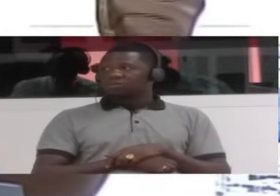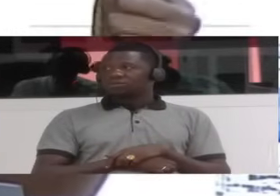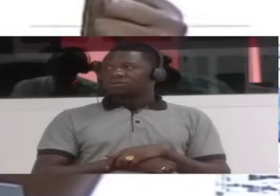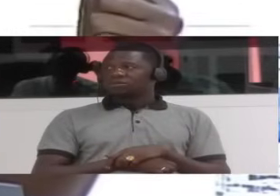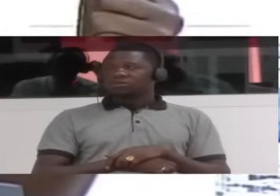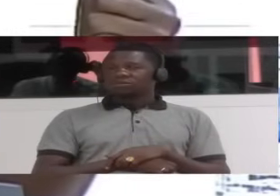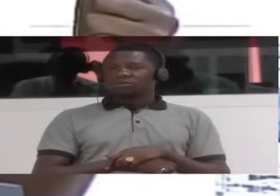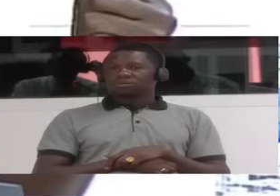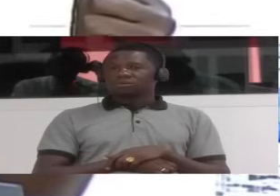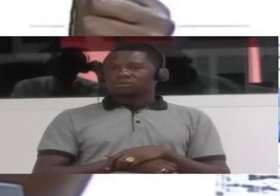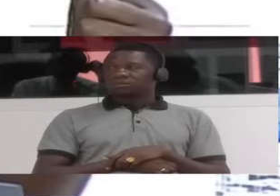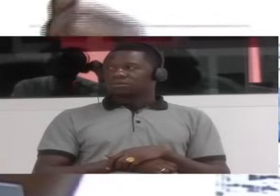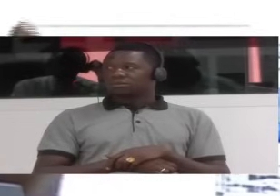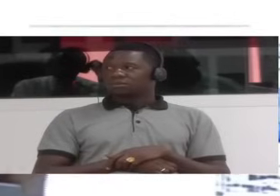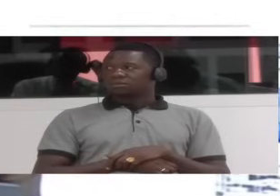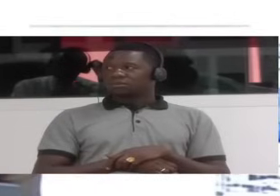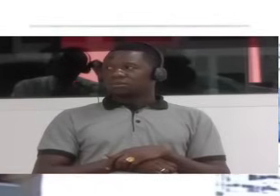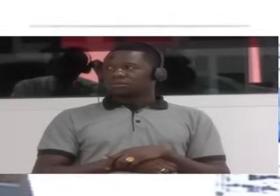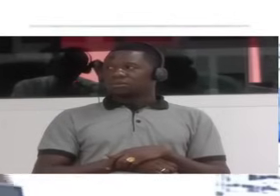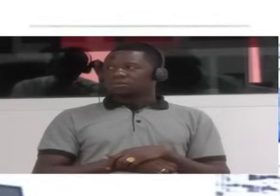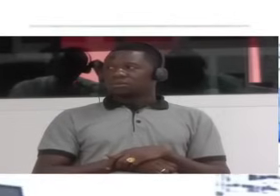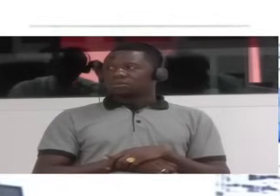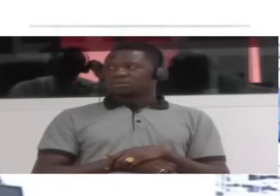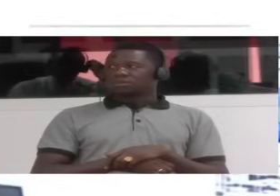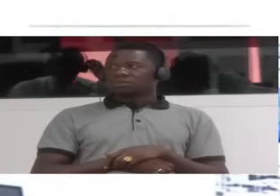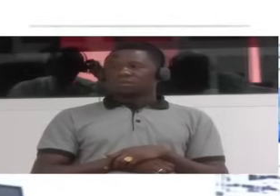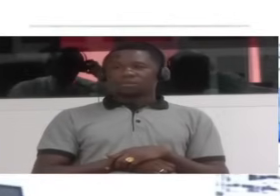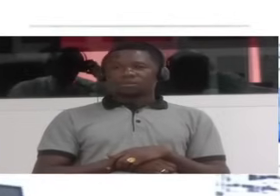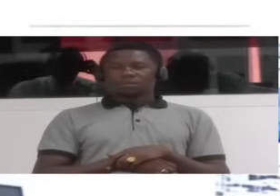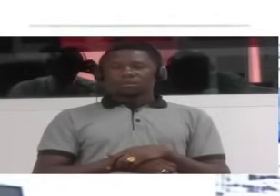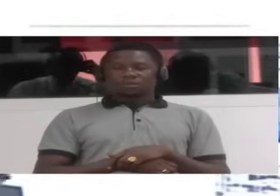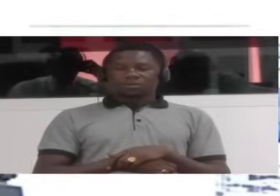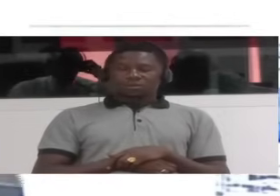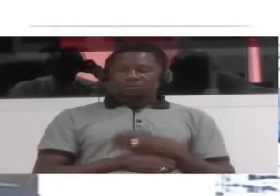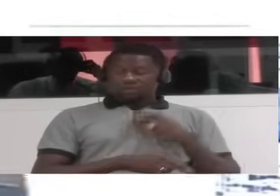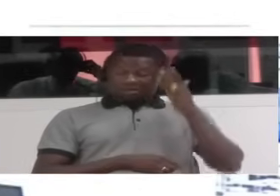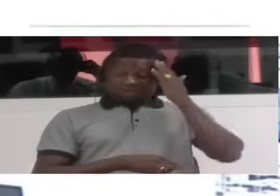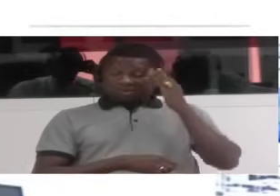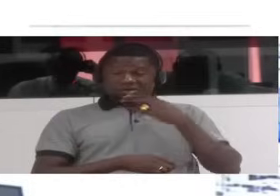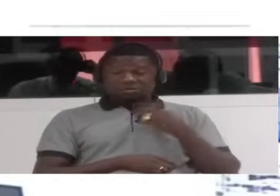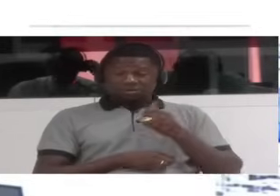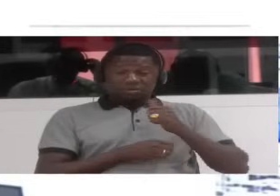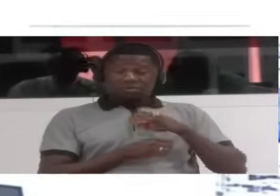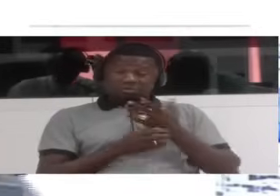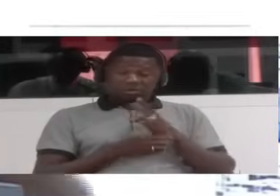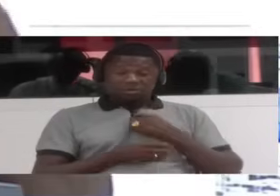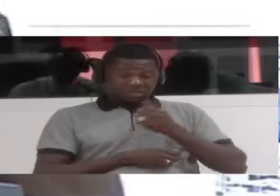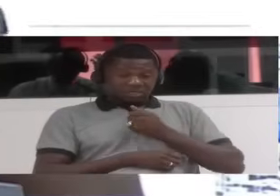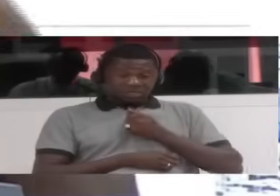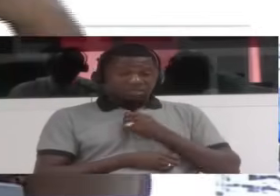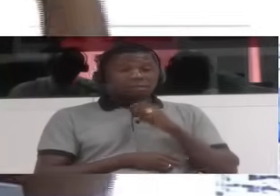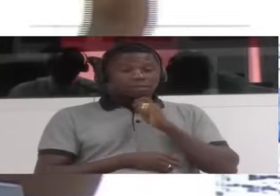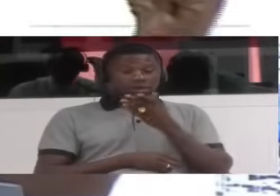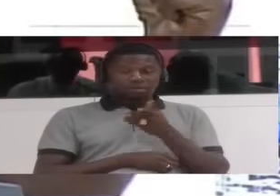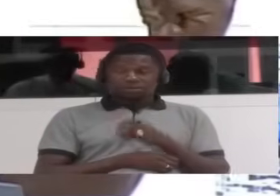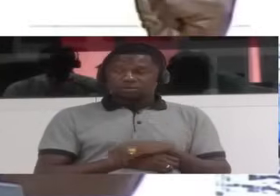You thought that was for sport? No, I didn't. I thought that was the, maybe they were threatening him. So